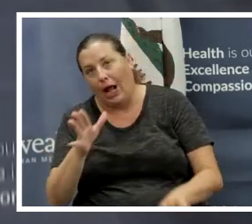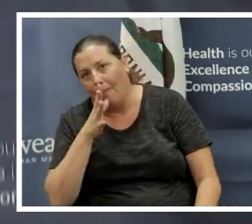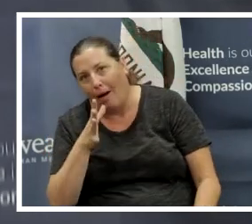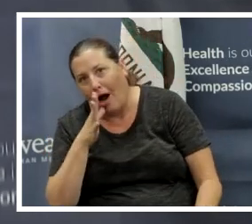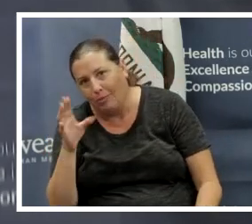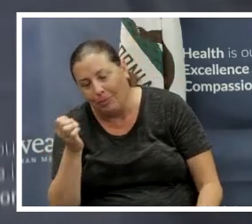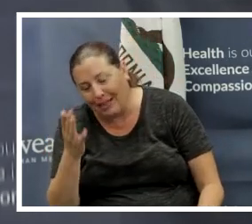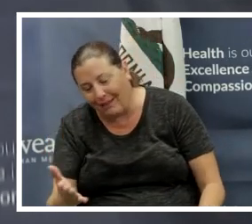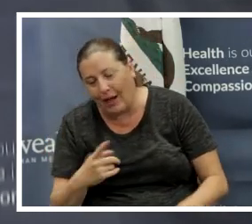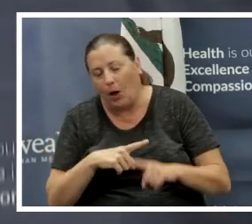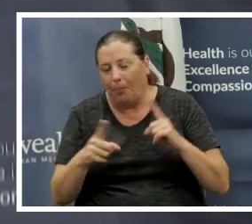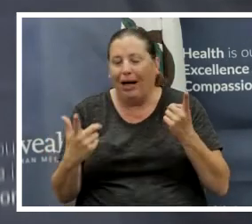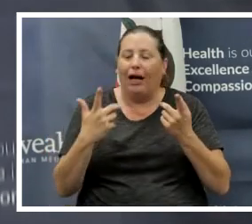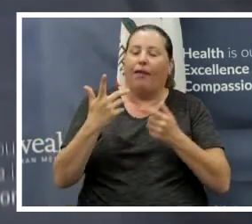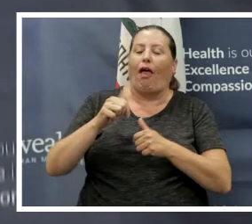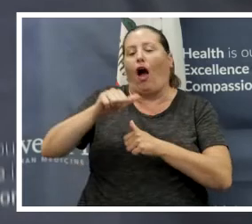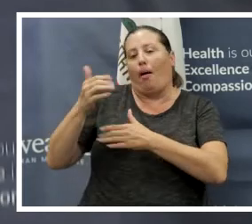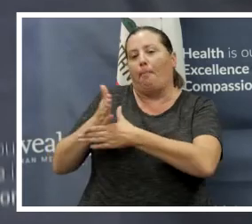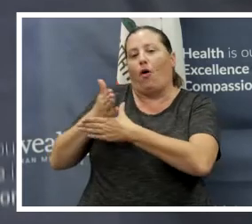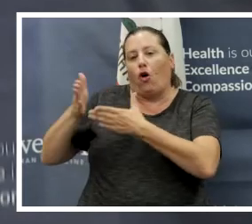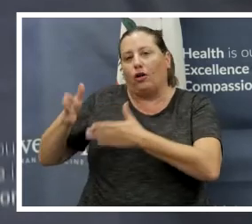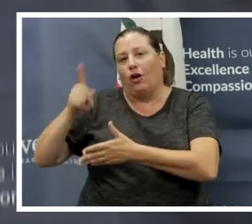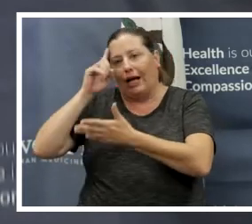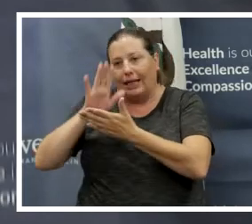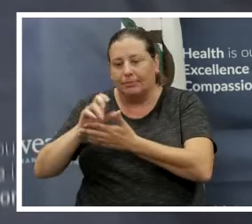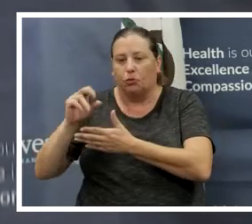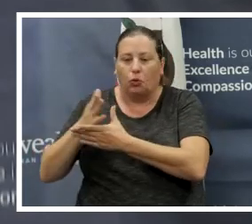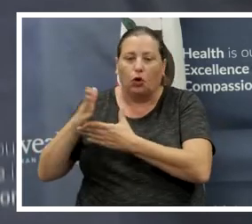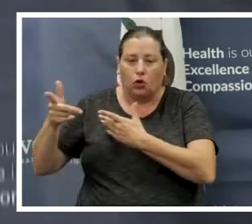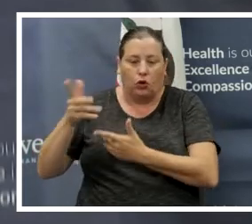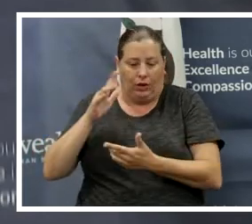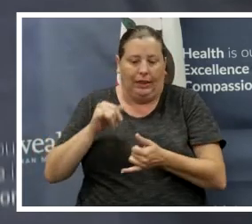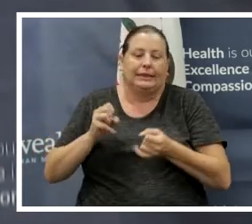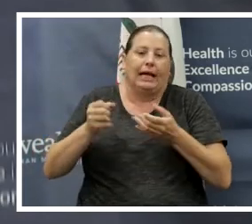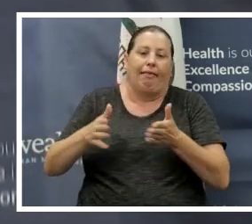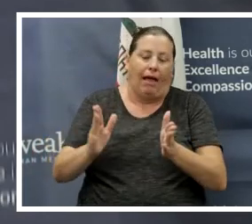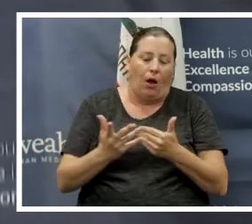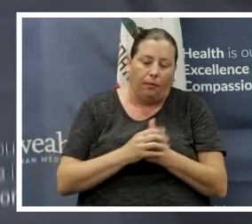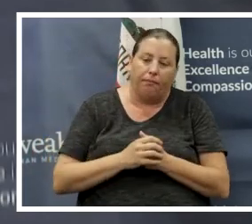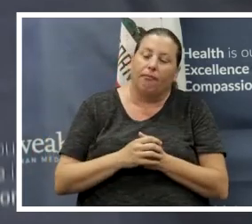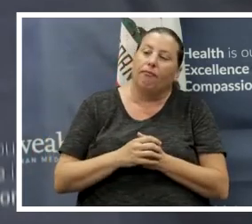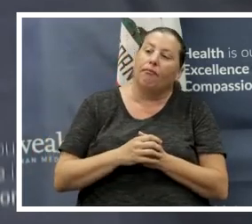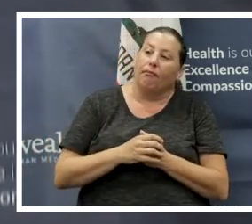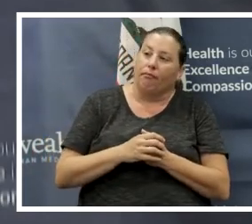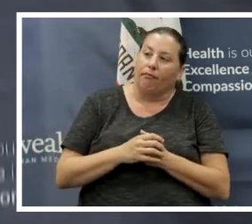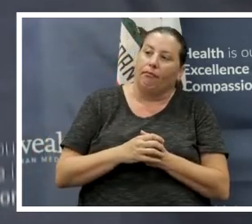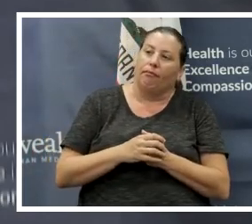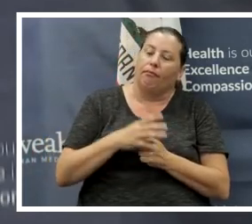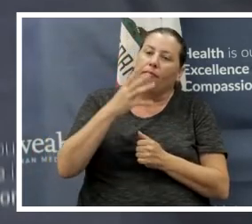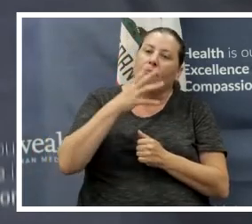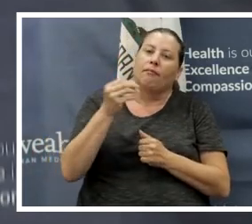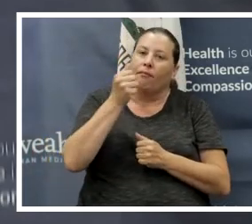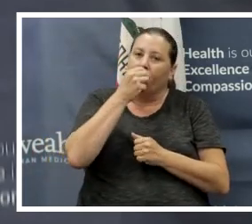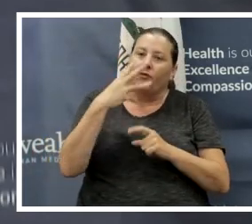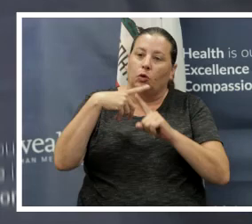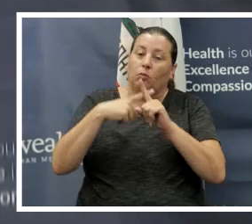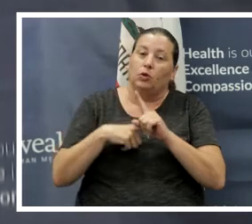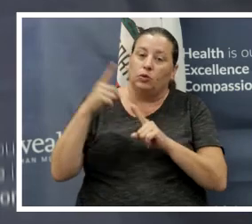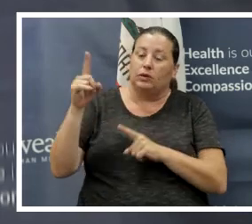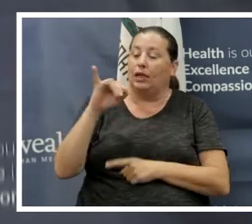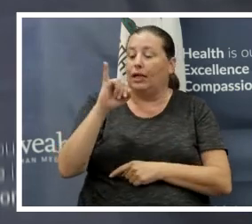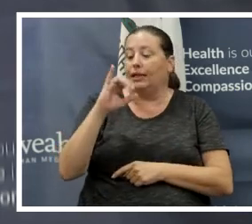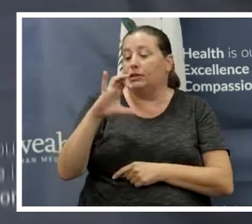the significant other is allowed. So, and then just a few months ago, giving our ICU, which obviously critical